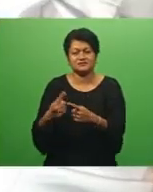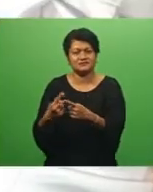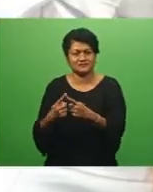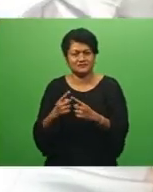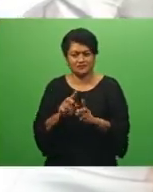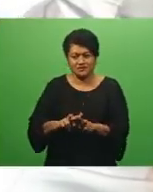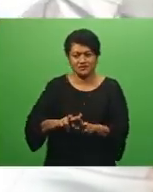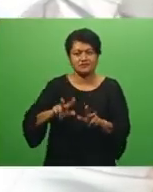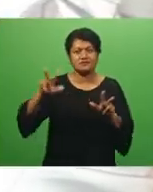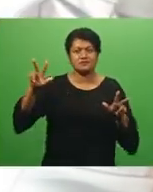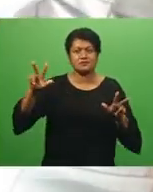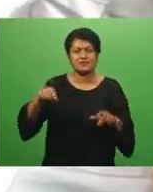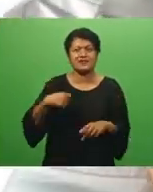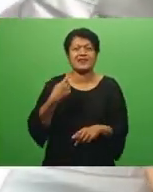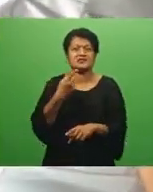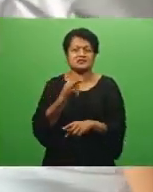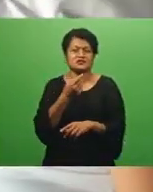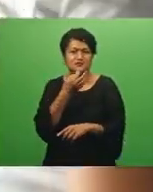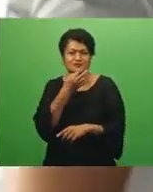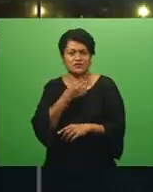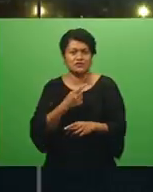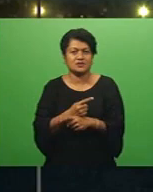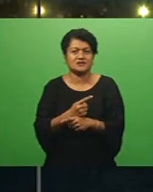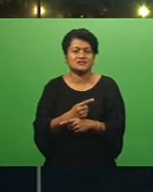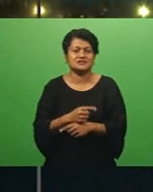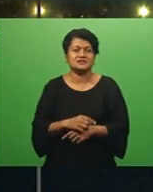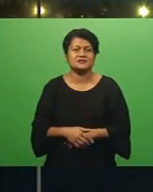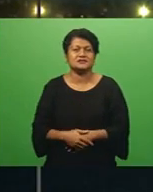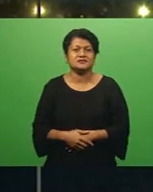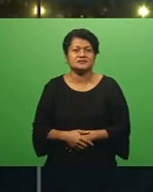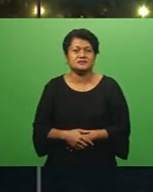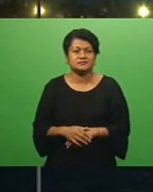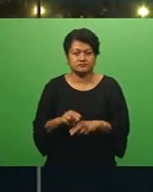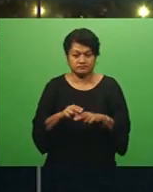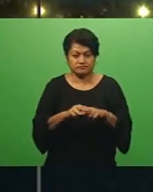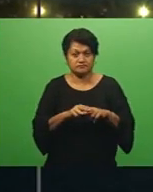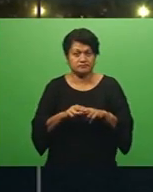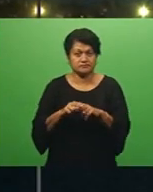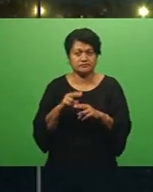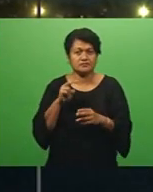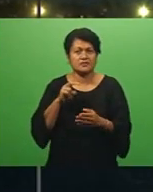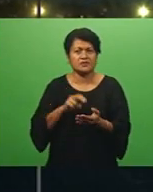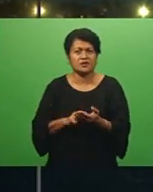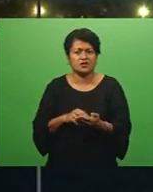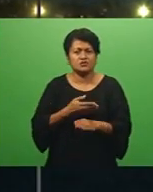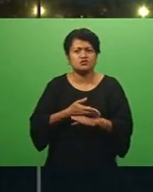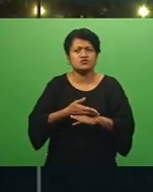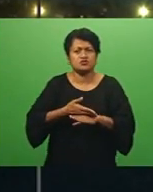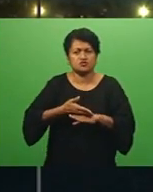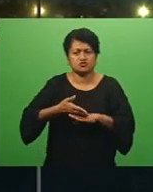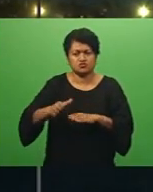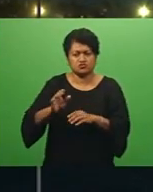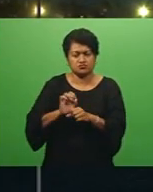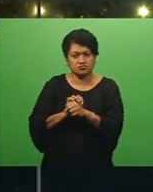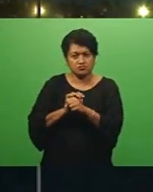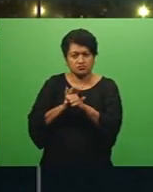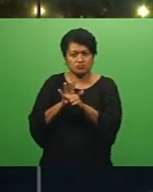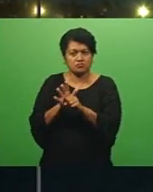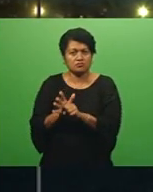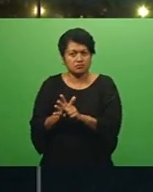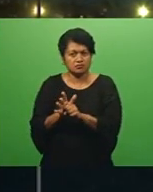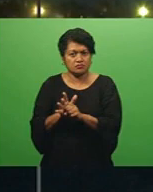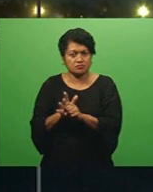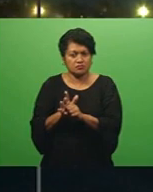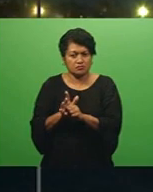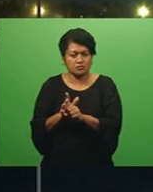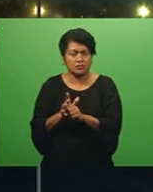weeks. Eleanor Turangaibiu, FBC News. Fiji has recorded a new border quarantine case of COVID-19. The